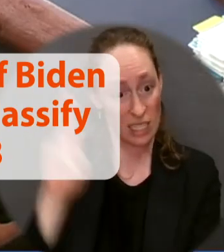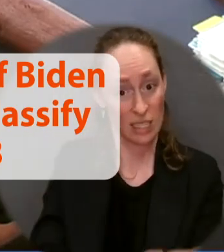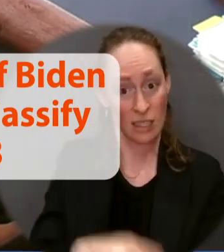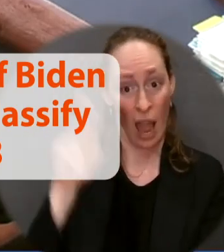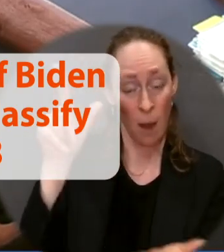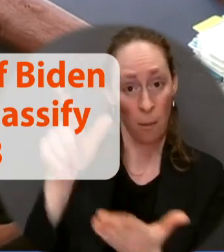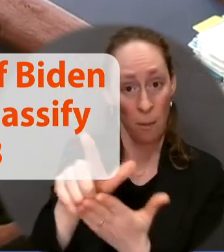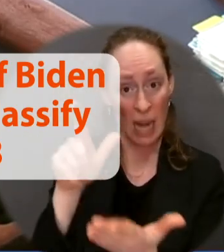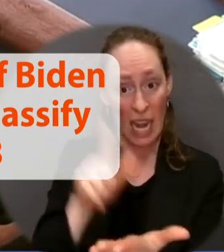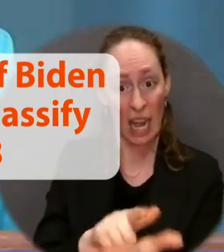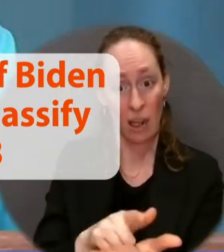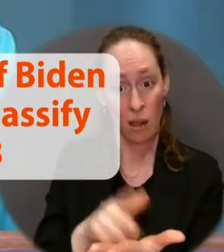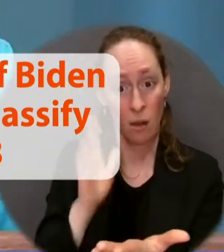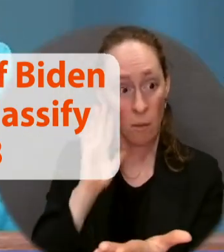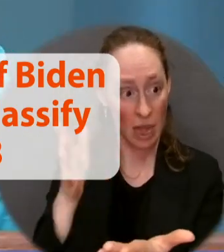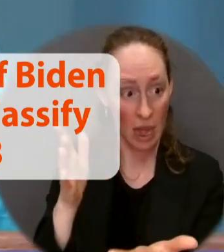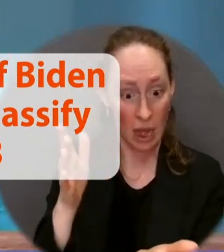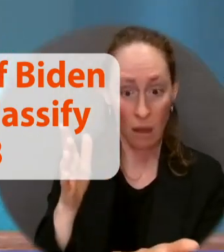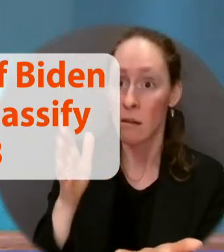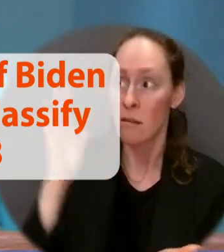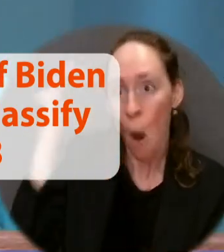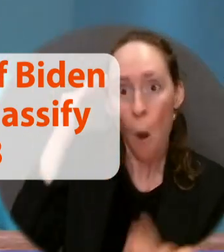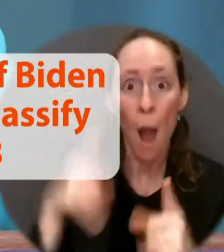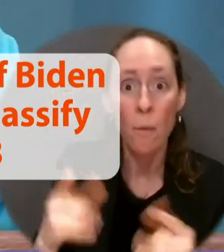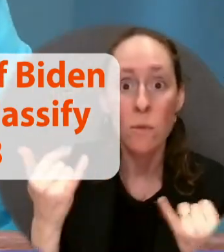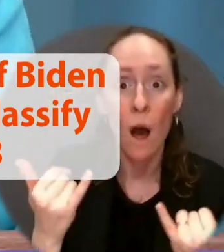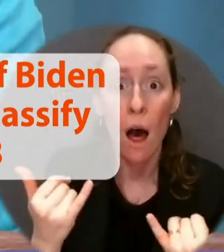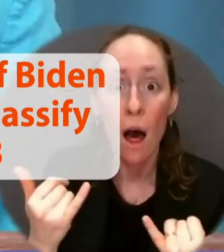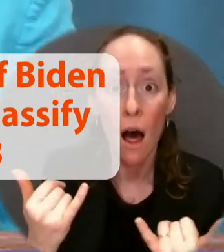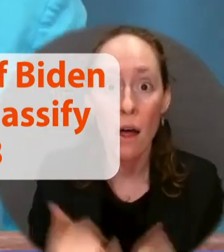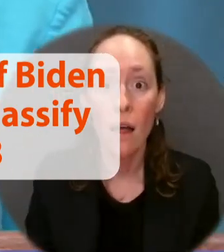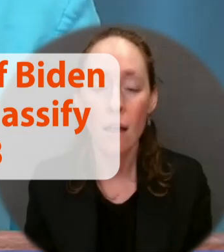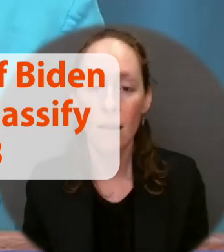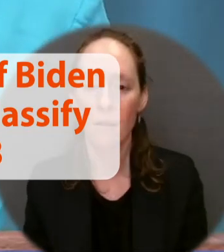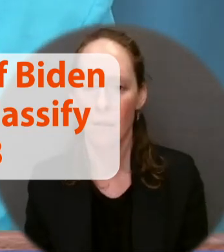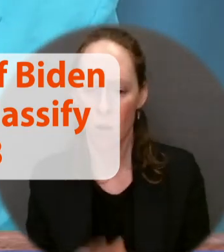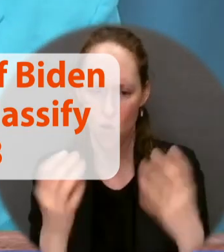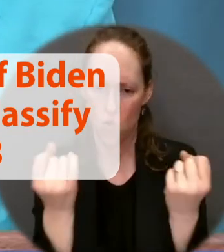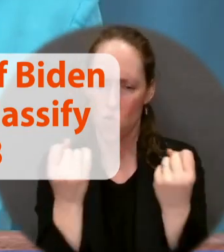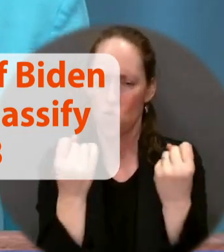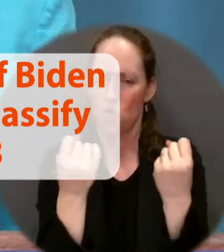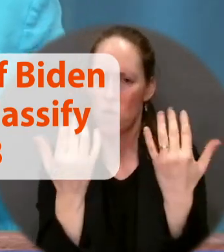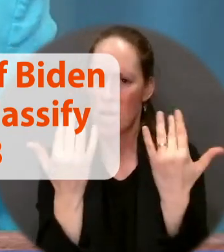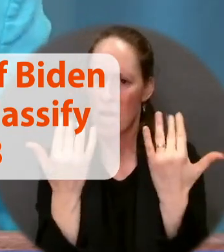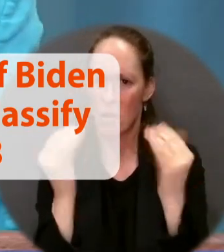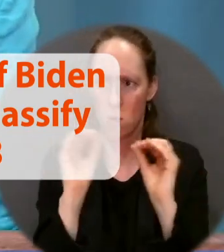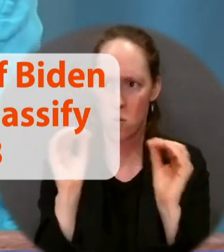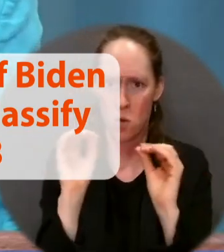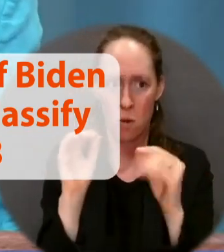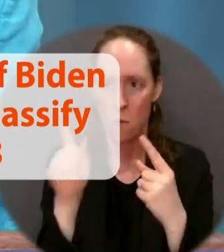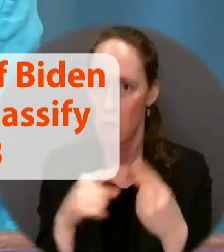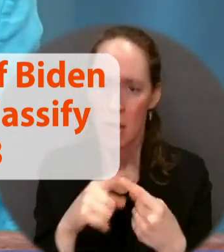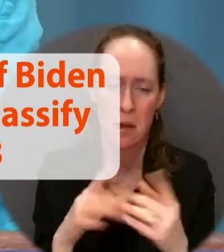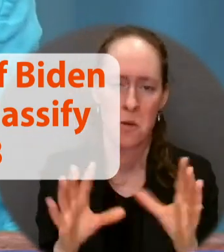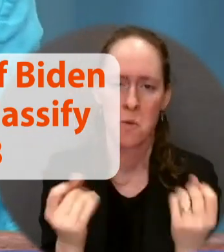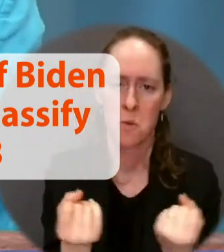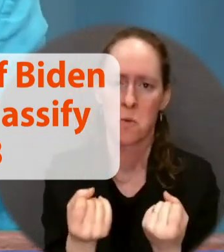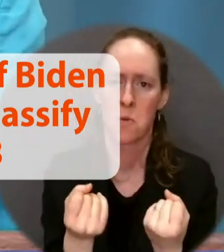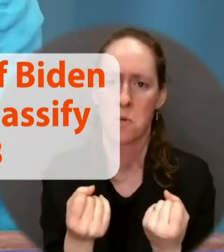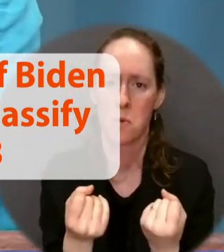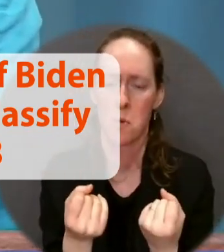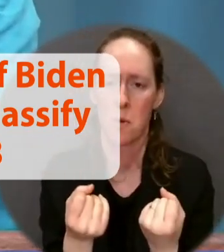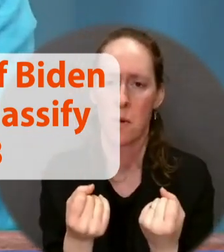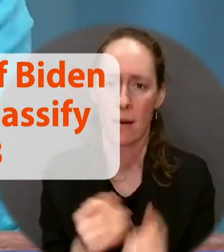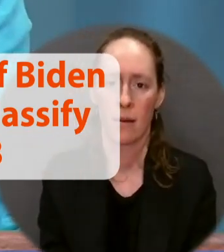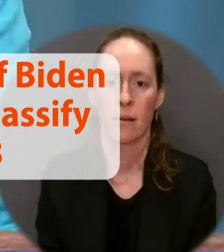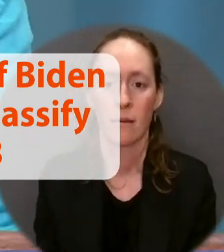of the day? We're going to look at the bill. I can't give a timeline. That's something that our team here has to take a look at the bill that has, as